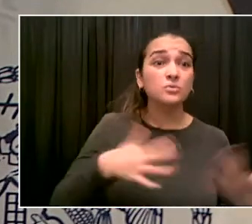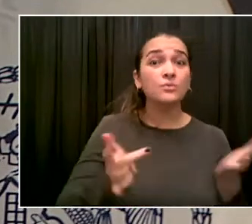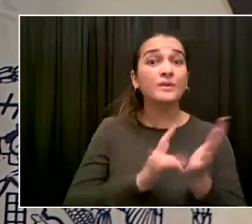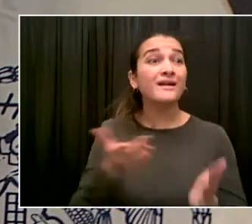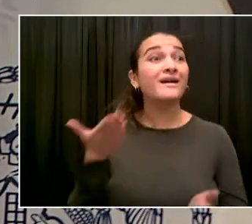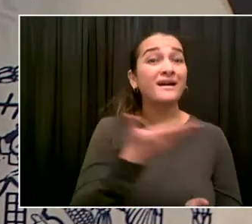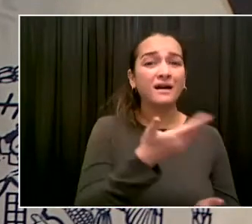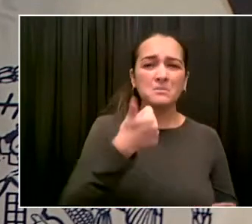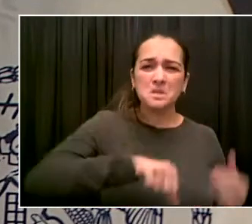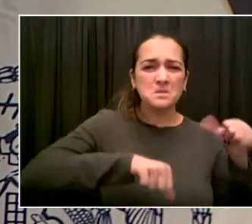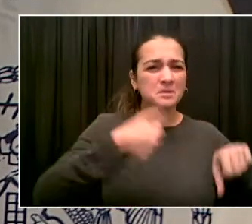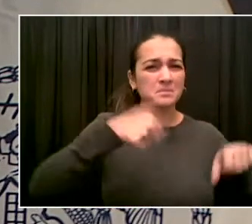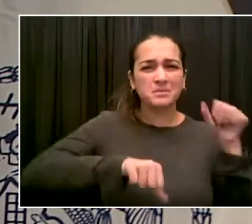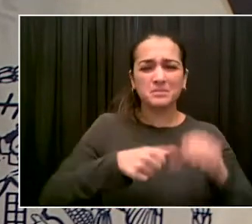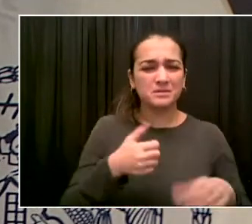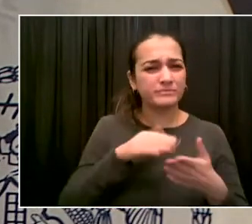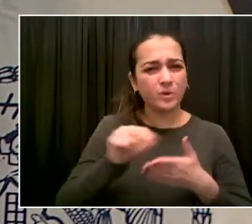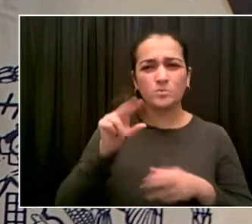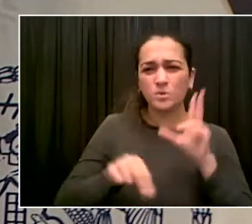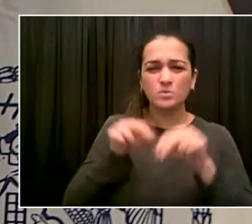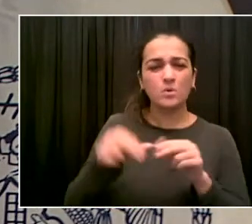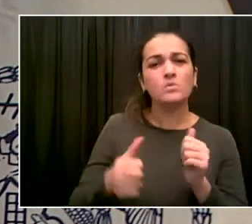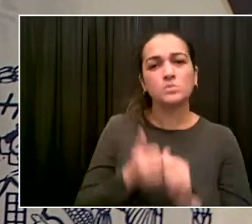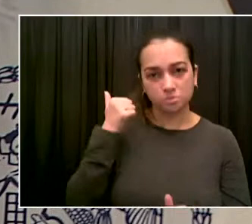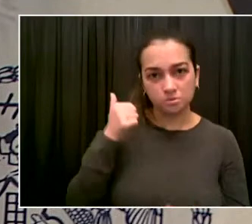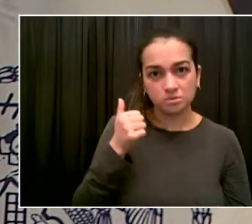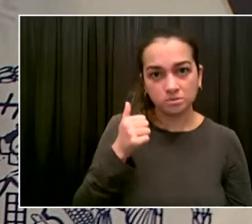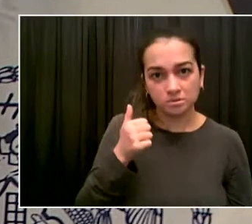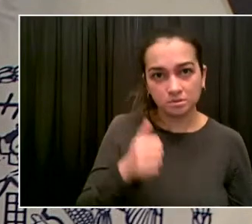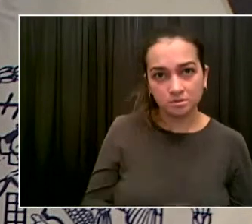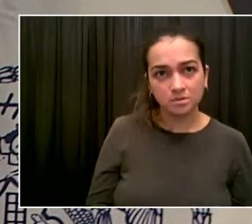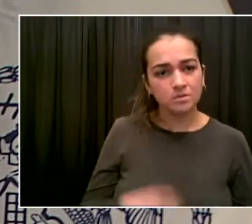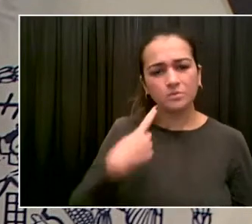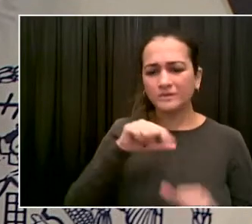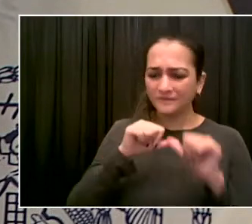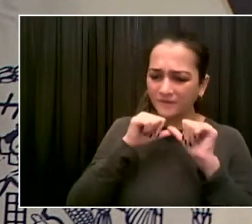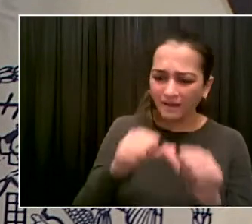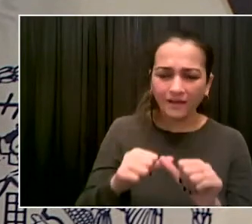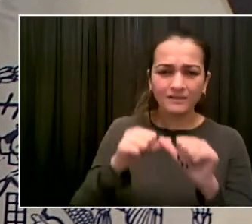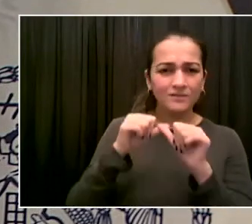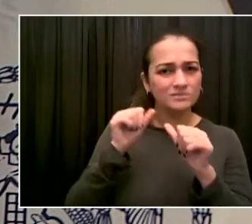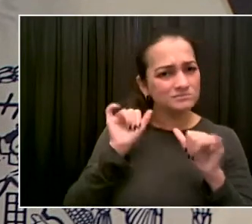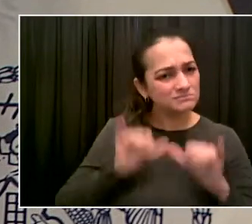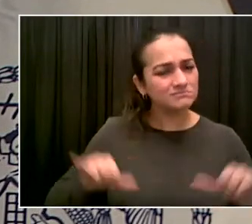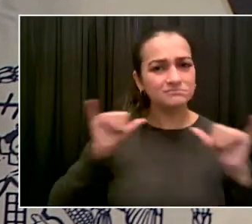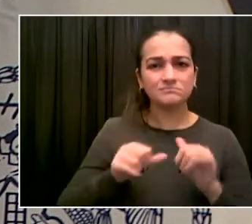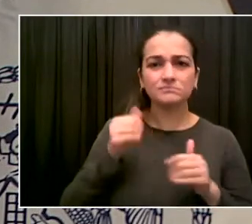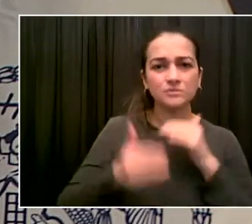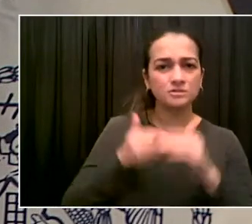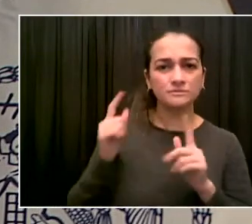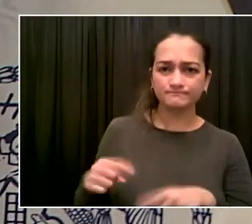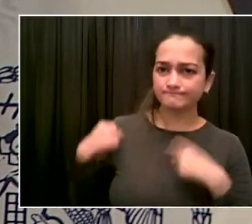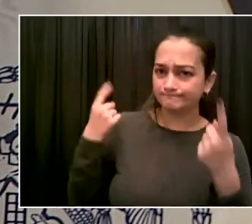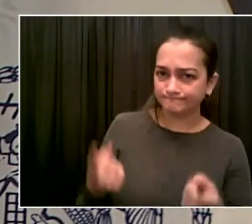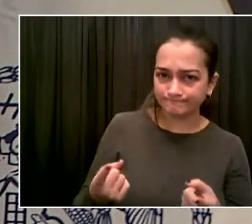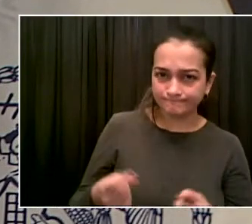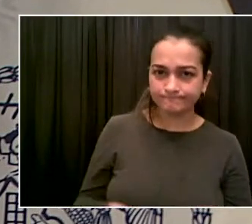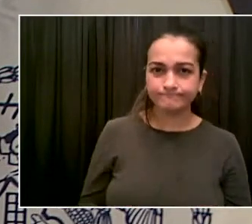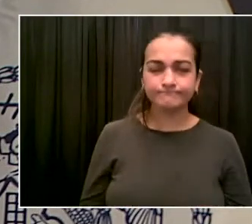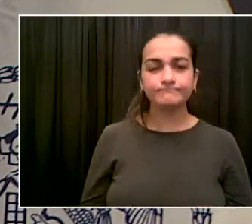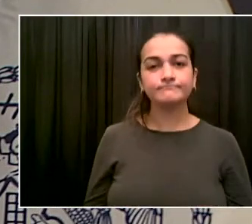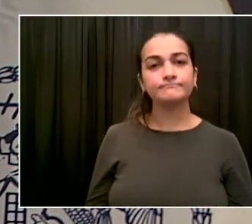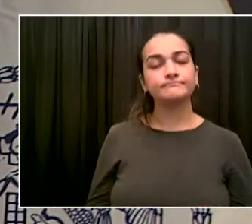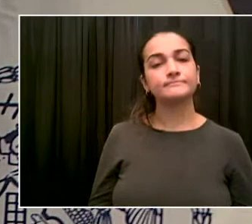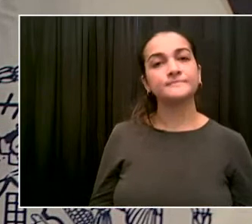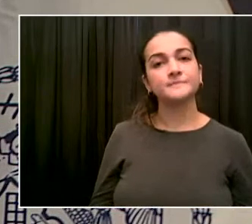In the meantime, those folks do continue to work. But I just think that's further proof, Steve, that this was a